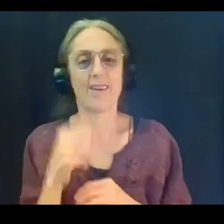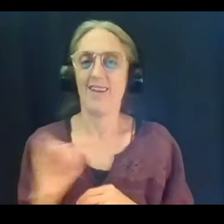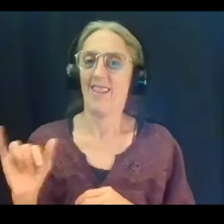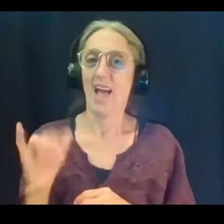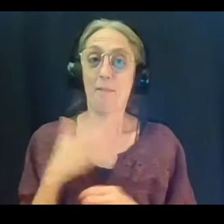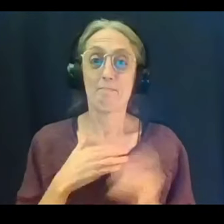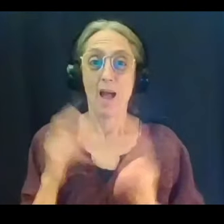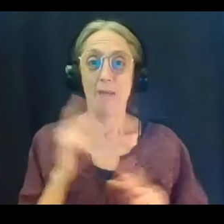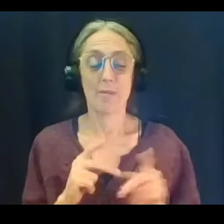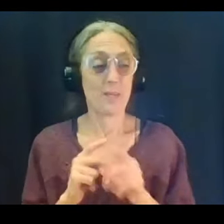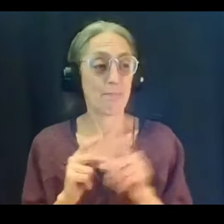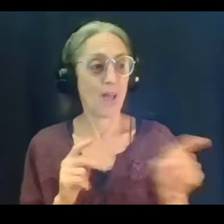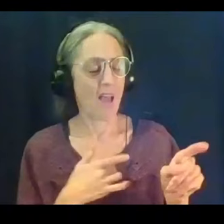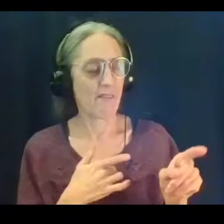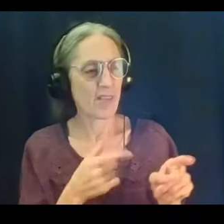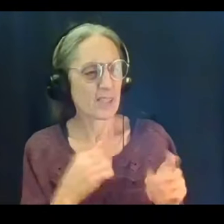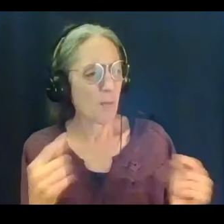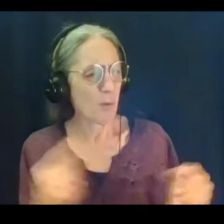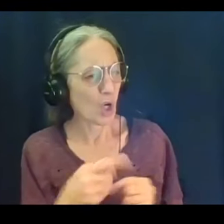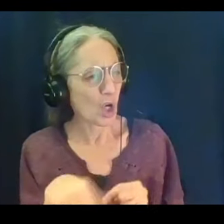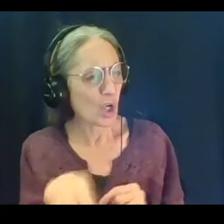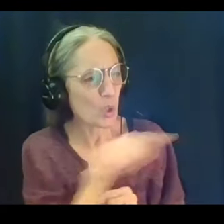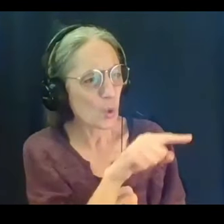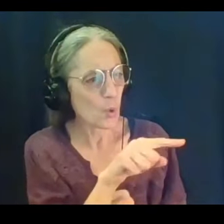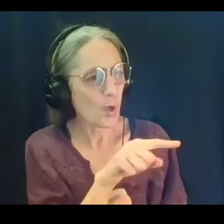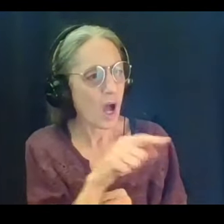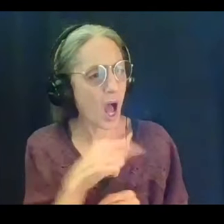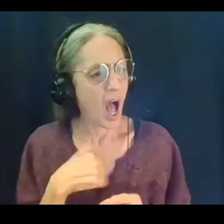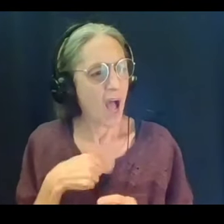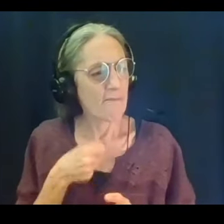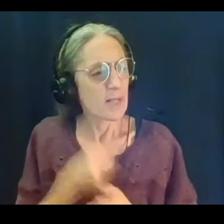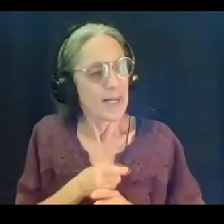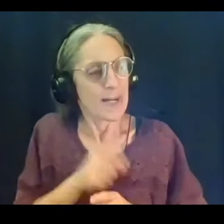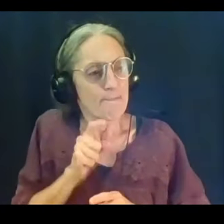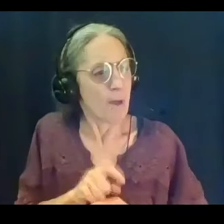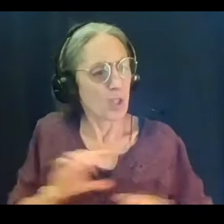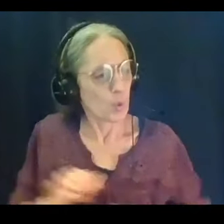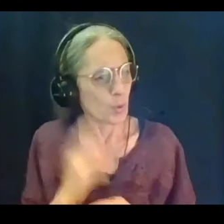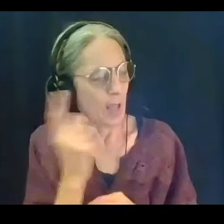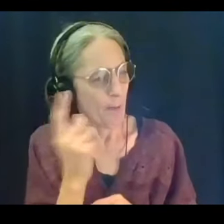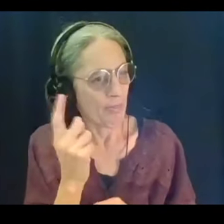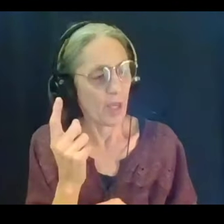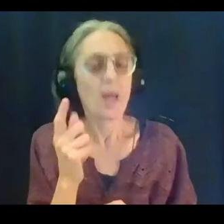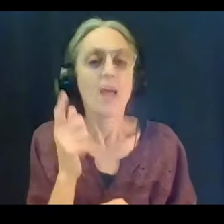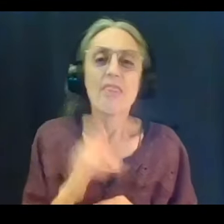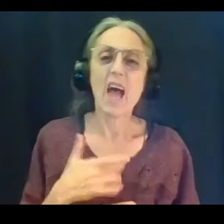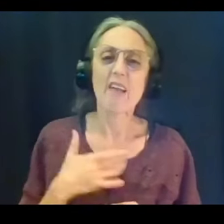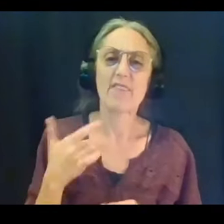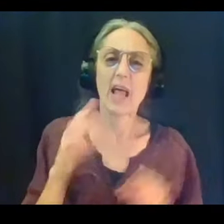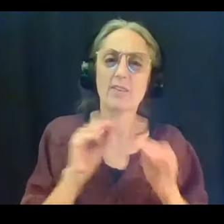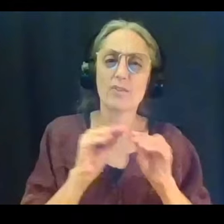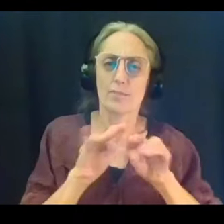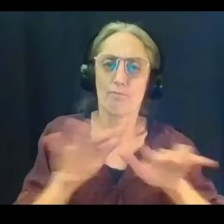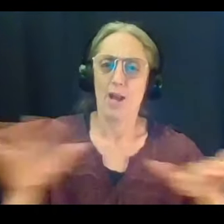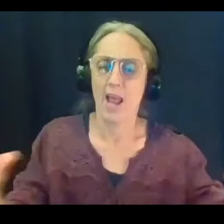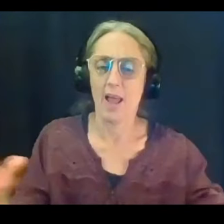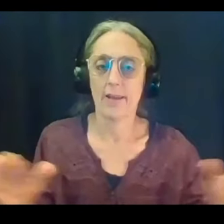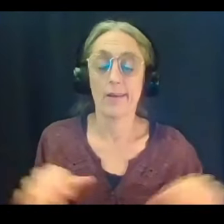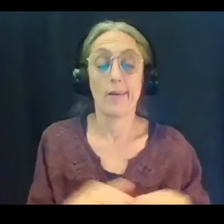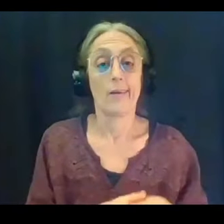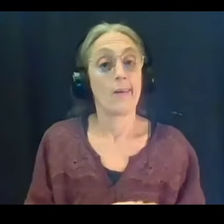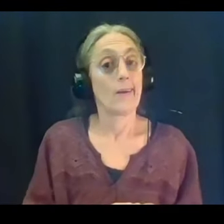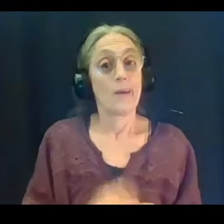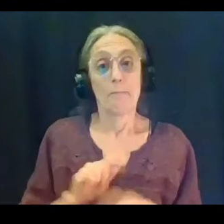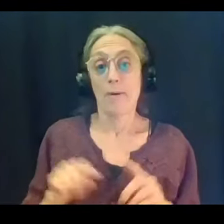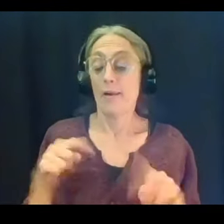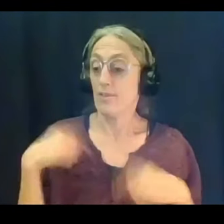needs to spread in a deep way. That's and the consequence of it not, right, is how we have this administration, it's how we have this president, it's